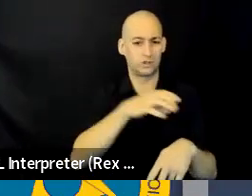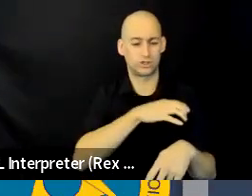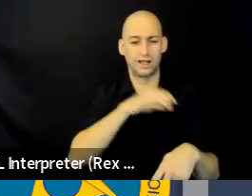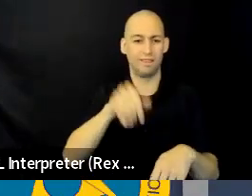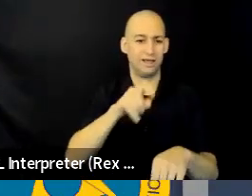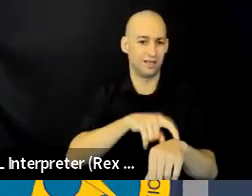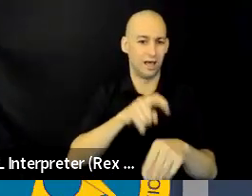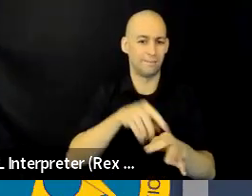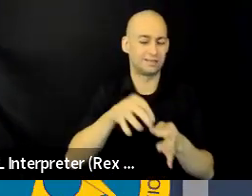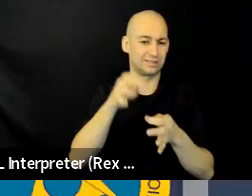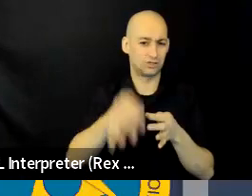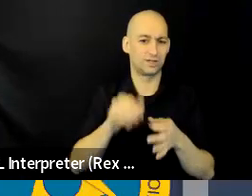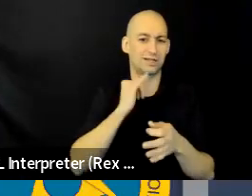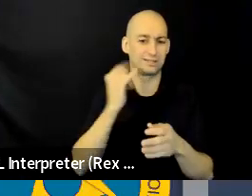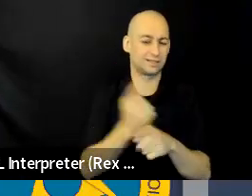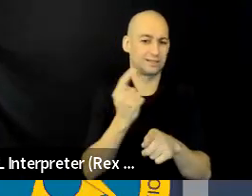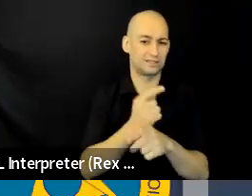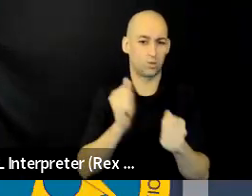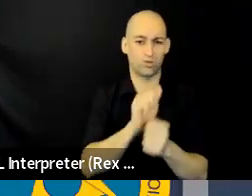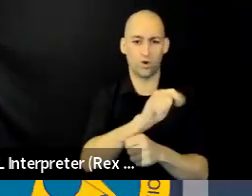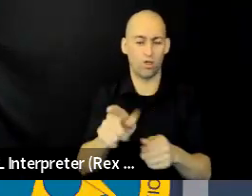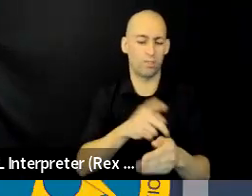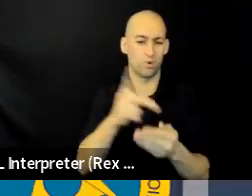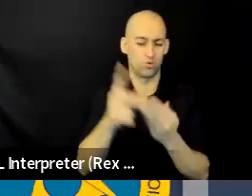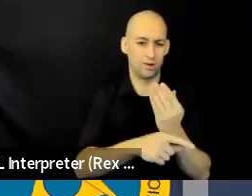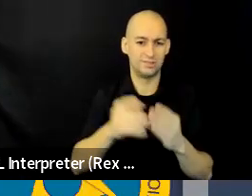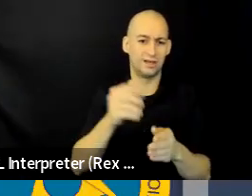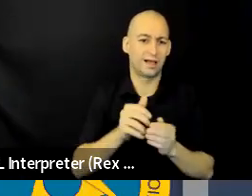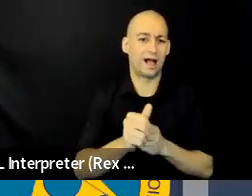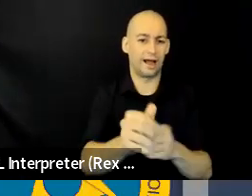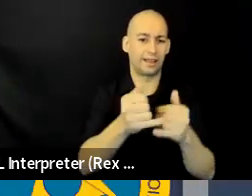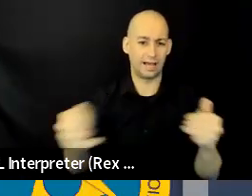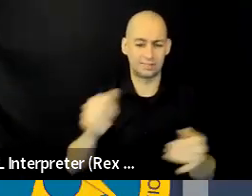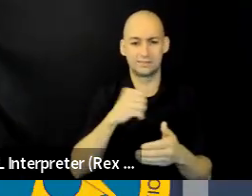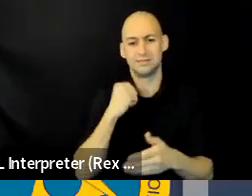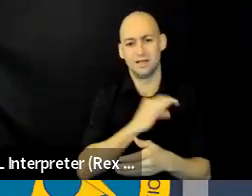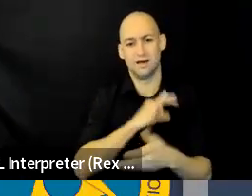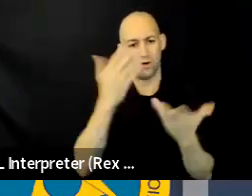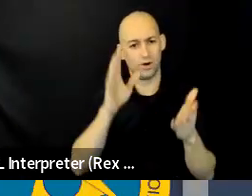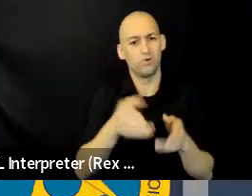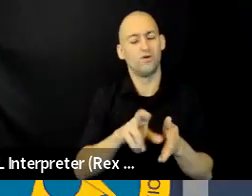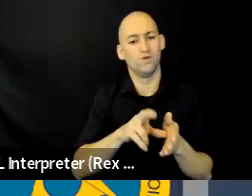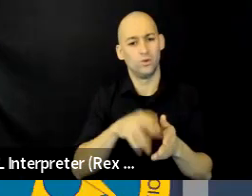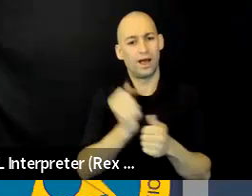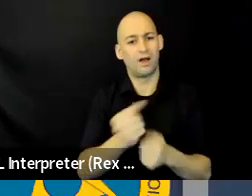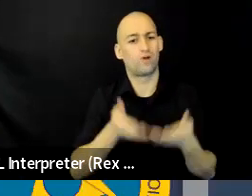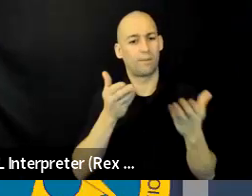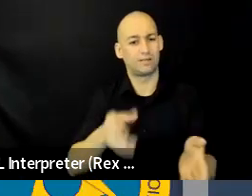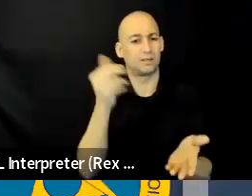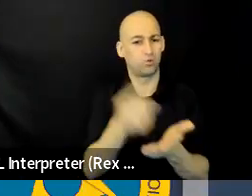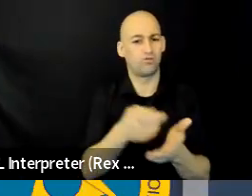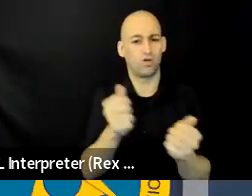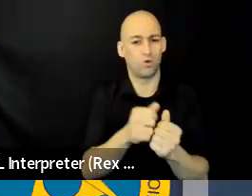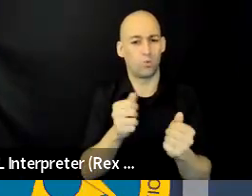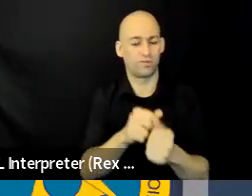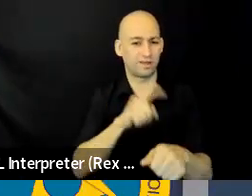are consistent with each of the program's guidelines, and staff has reviewed tabs 106 through 123 and recommends approval in accordance with the